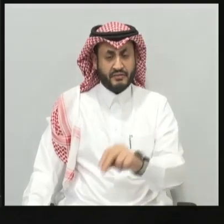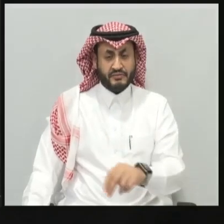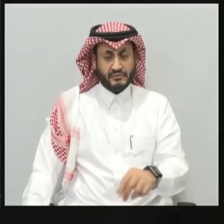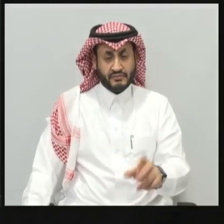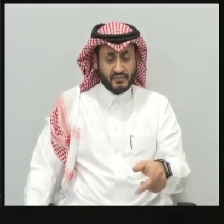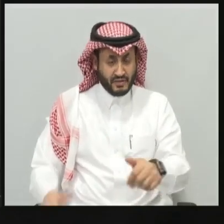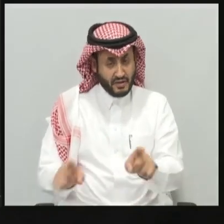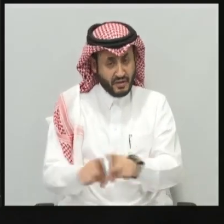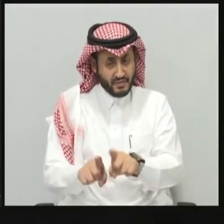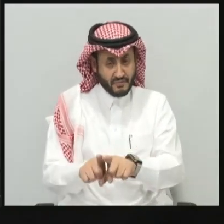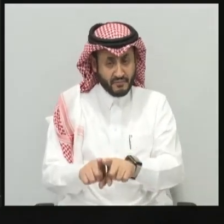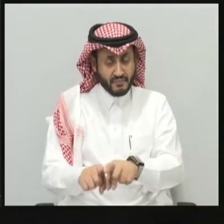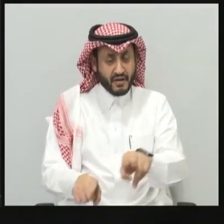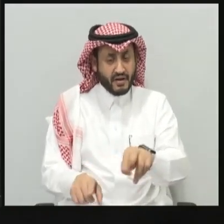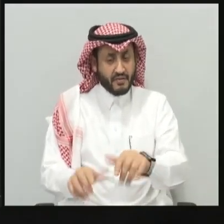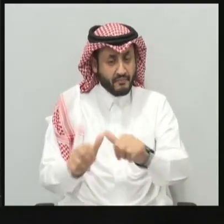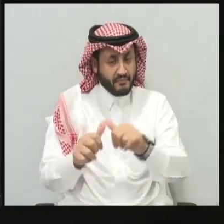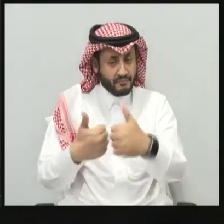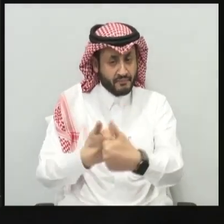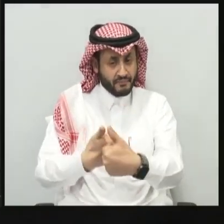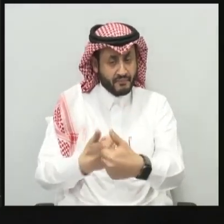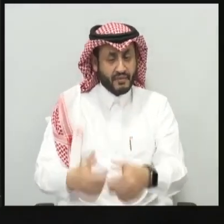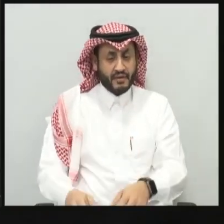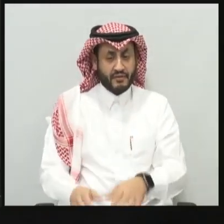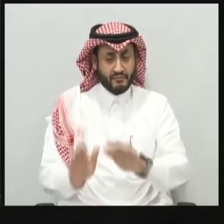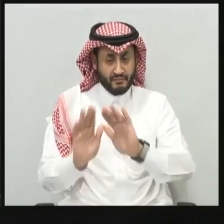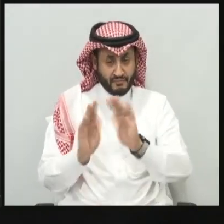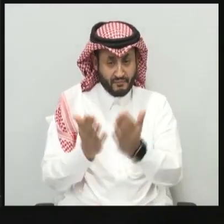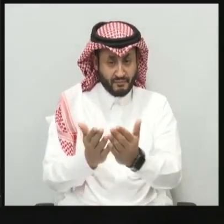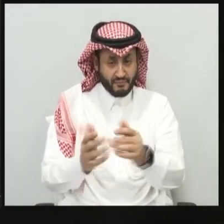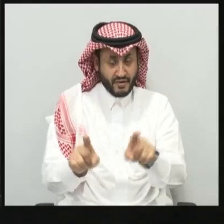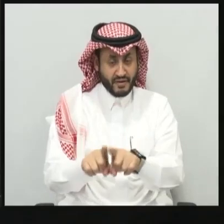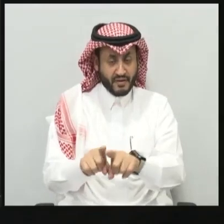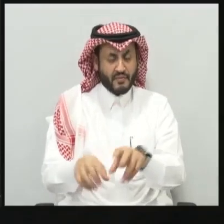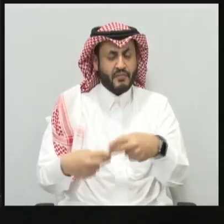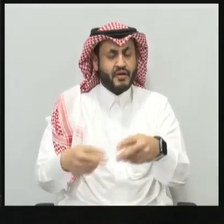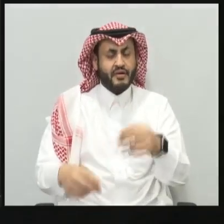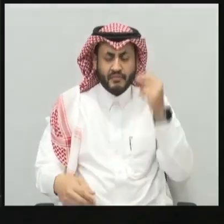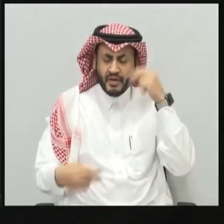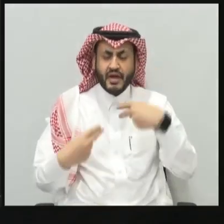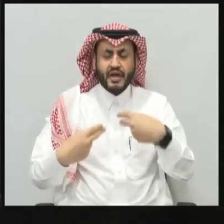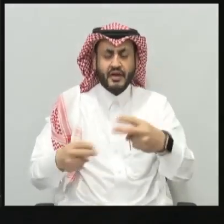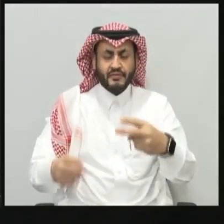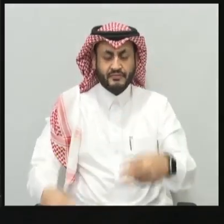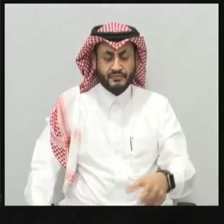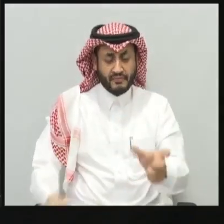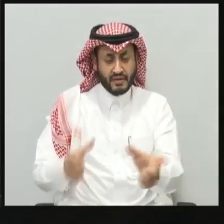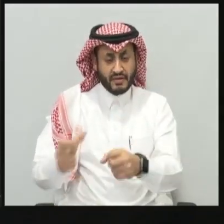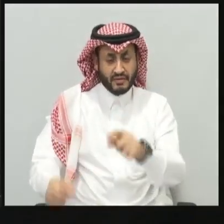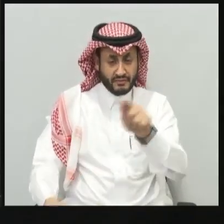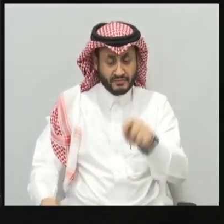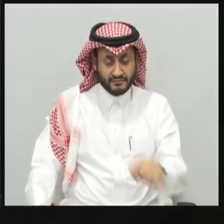with a partner, maybe a family member or a classmate or people you may know. You can make such